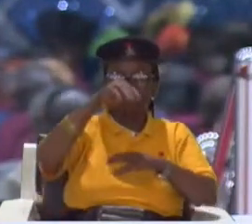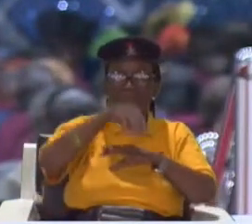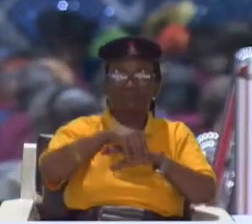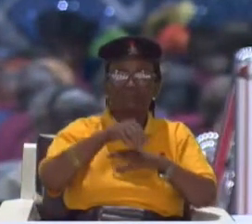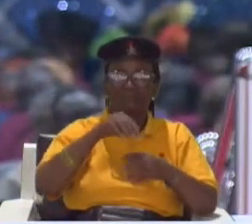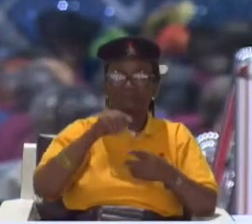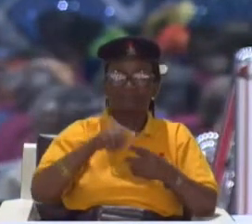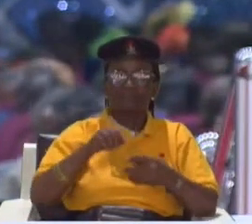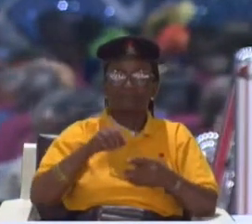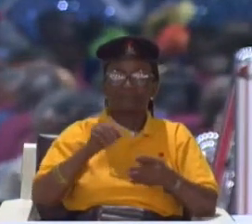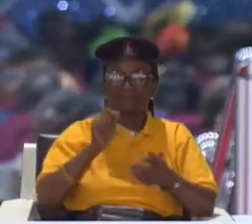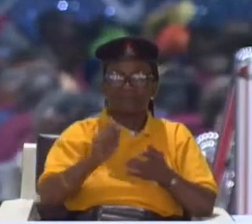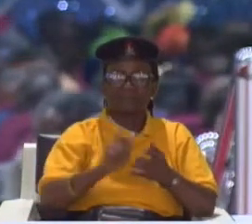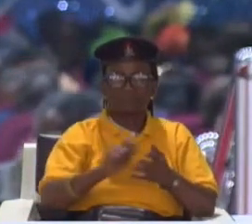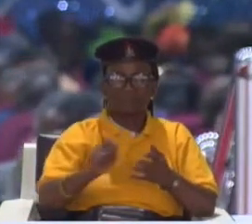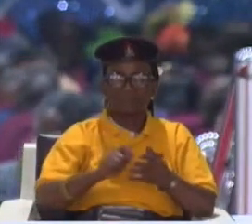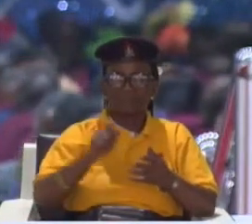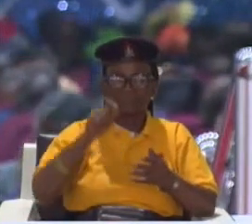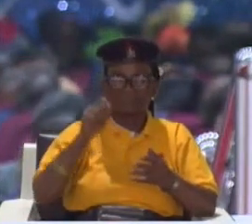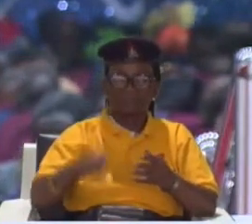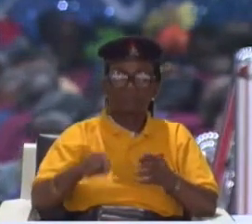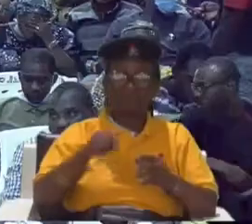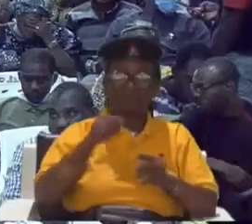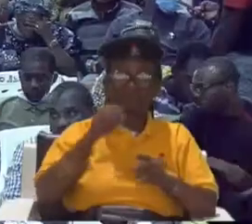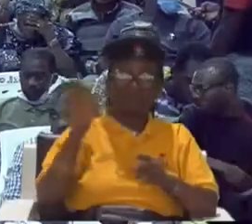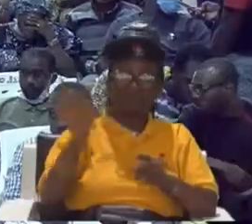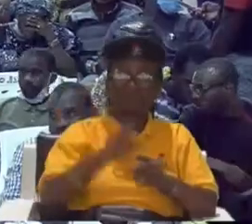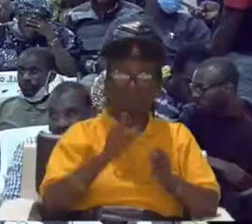Write down your prayer points. Number one.